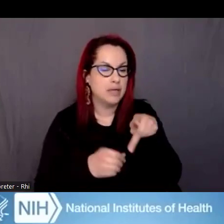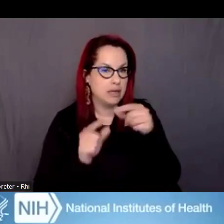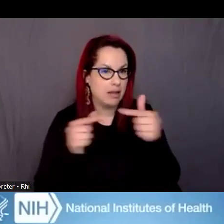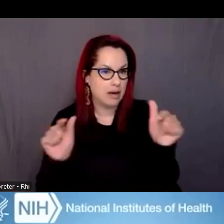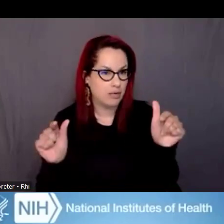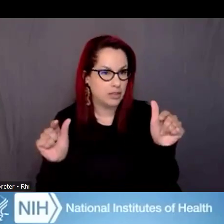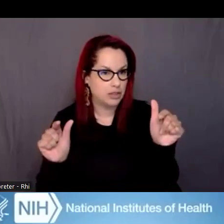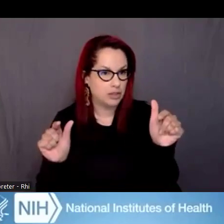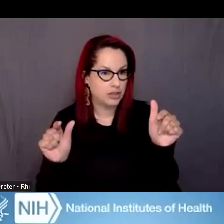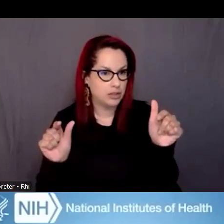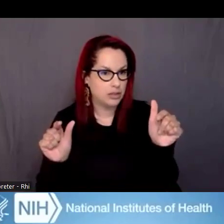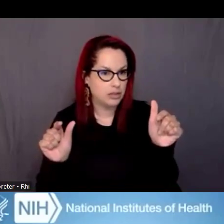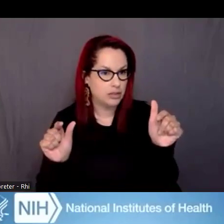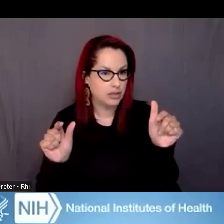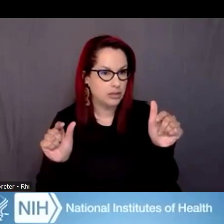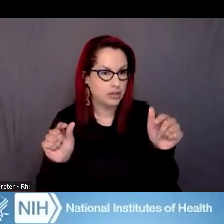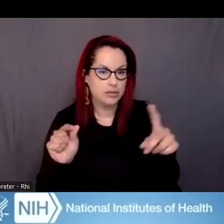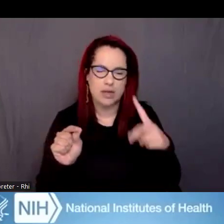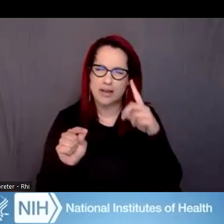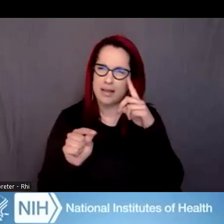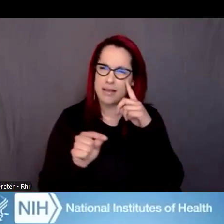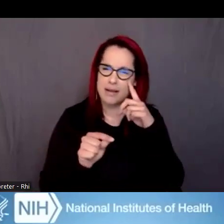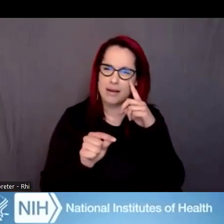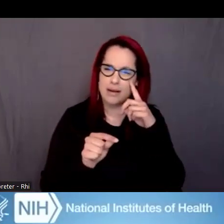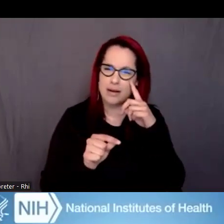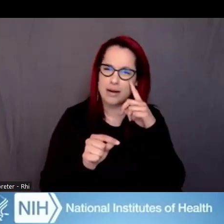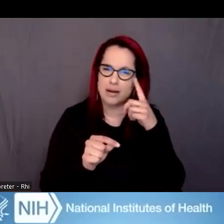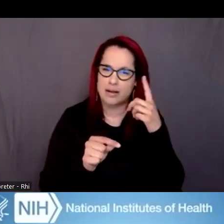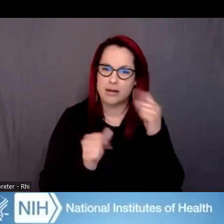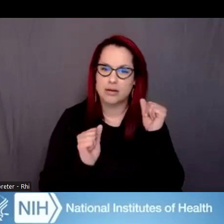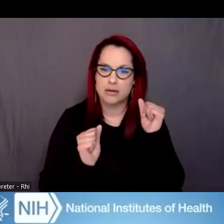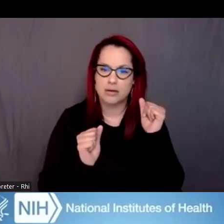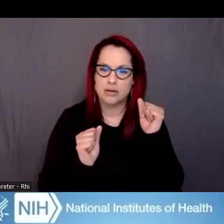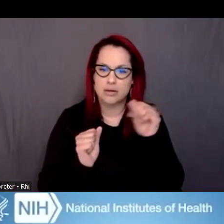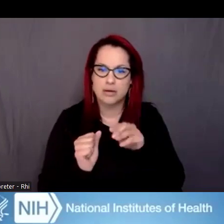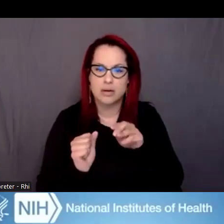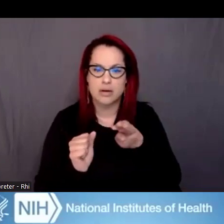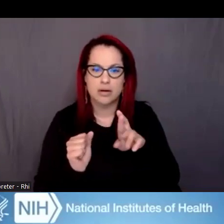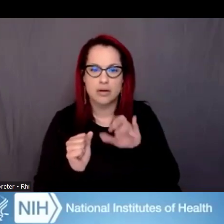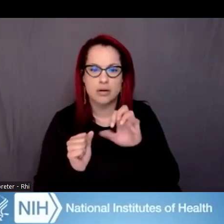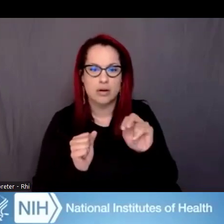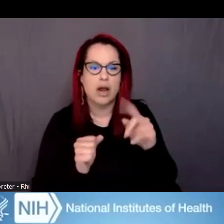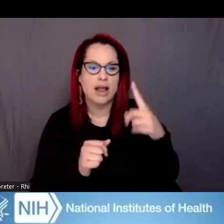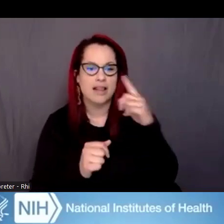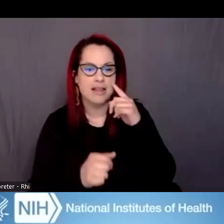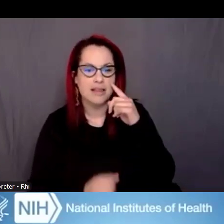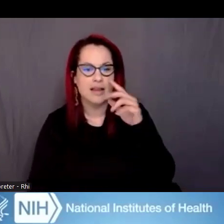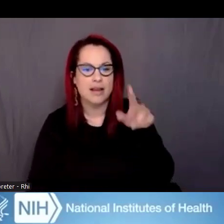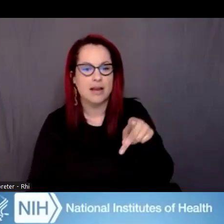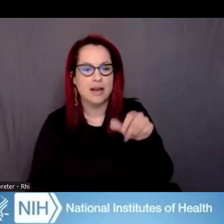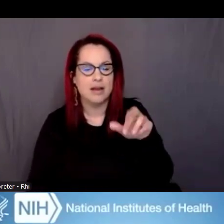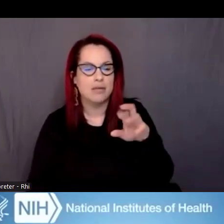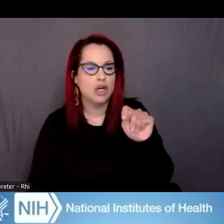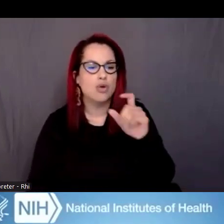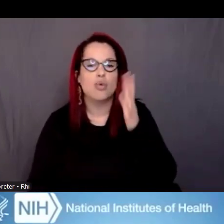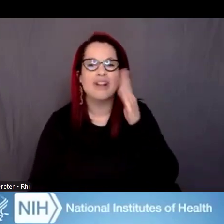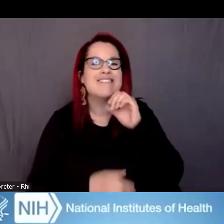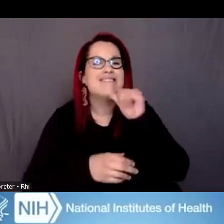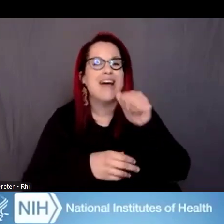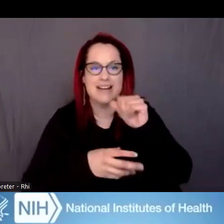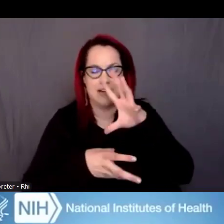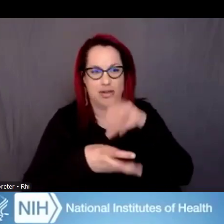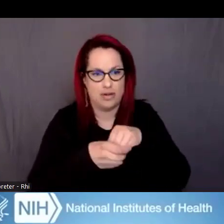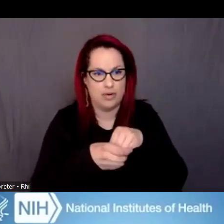I think the last thing we know was I believe the parent will not include PEDP, and it's not going to